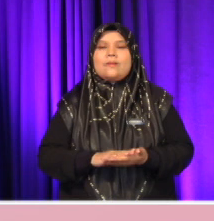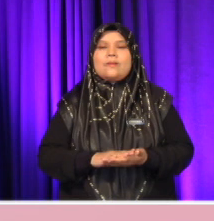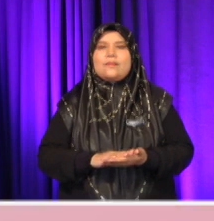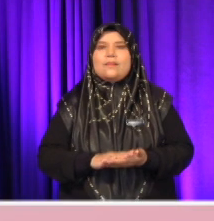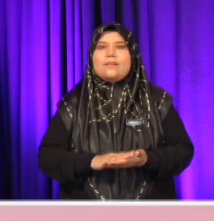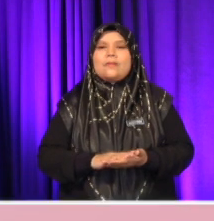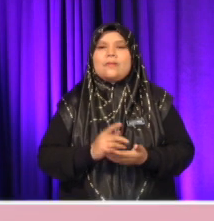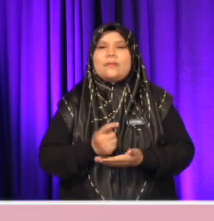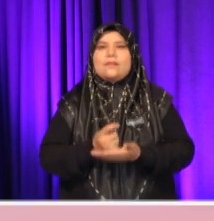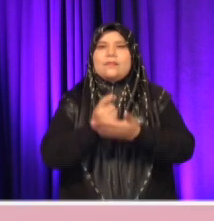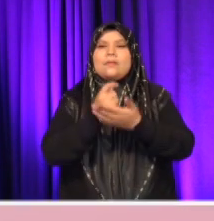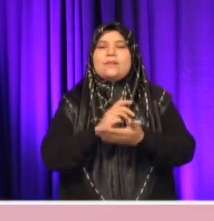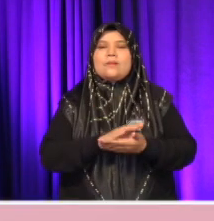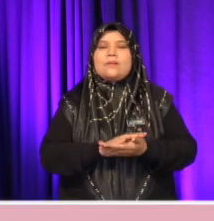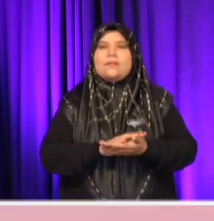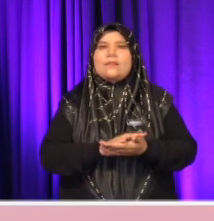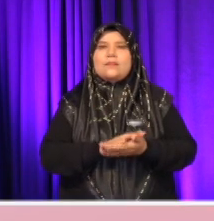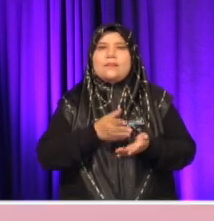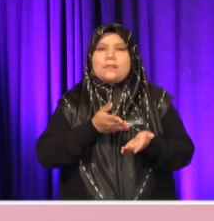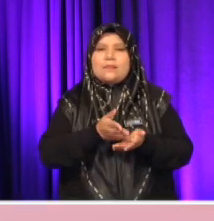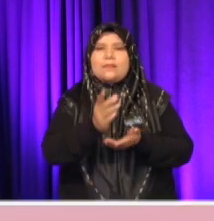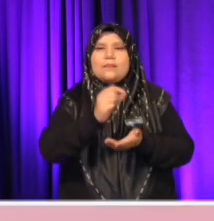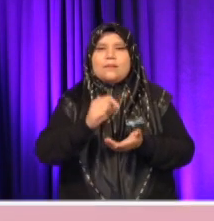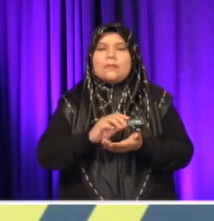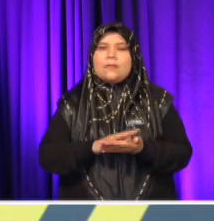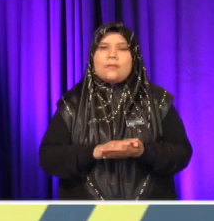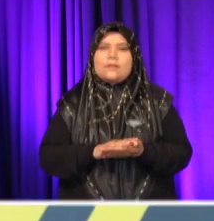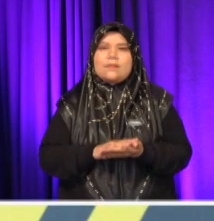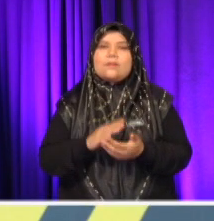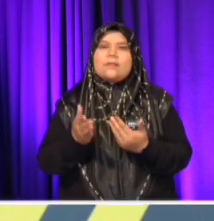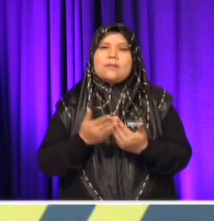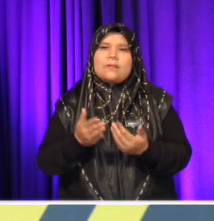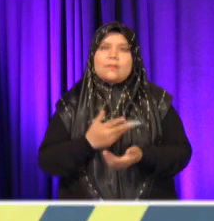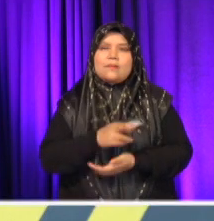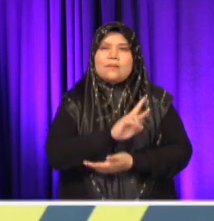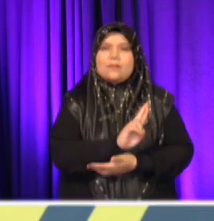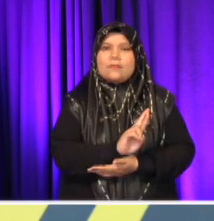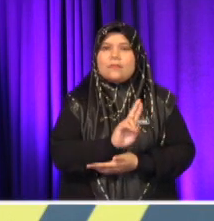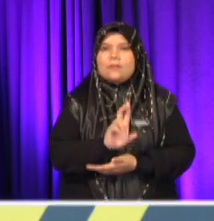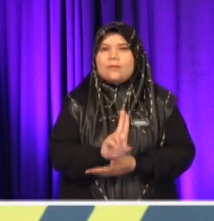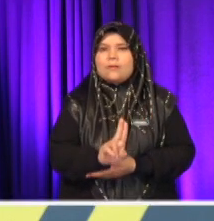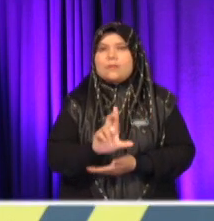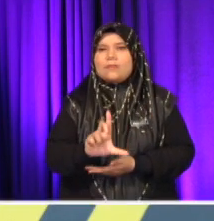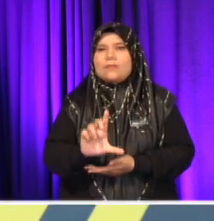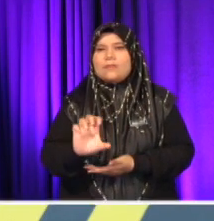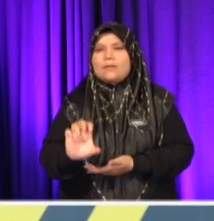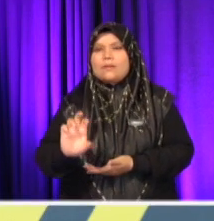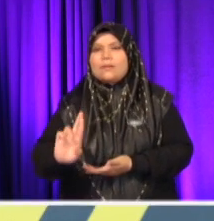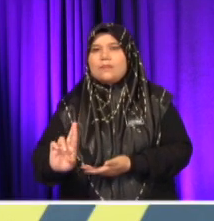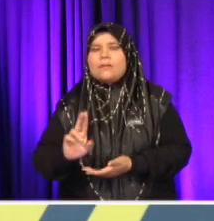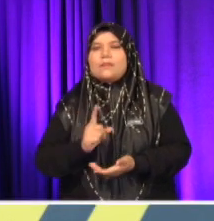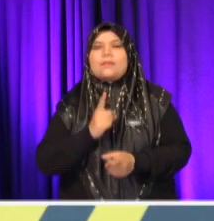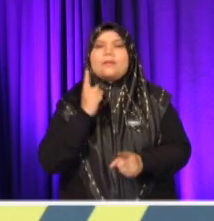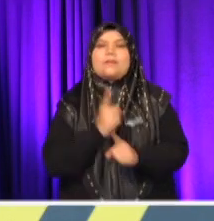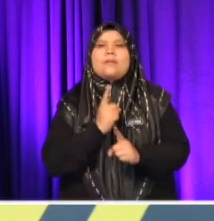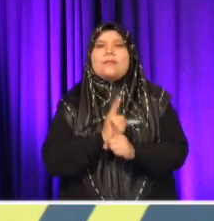to help you draw straight lines. Oh, this is easy. Ruler. R-U-L-E-R. 1 more point